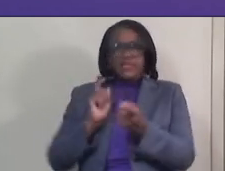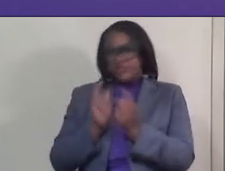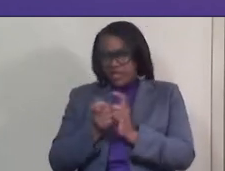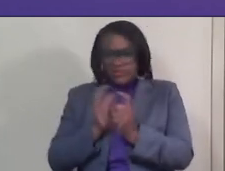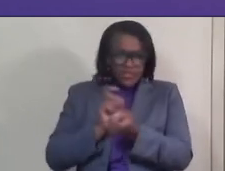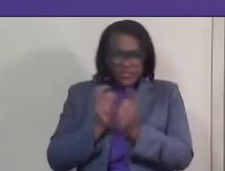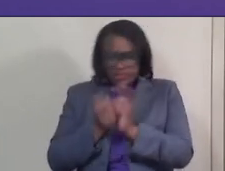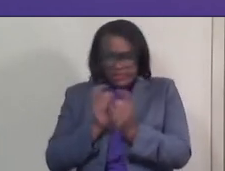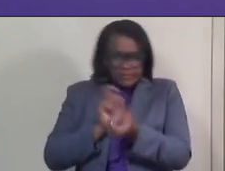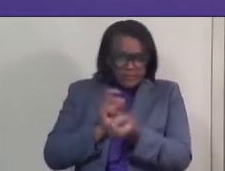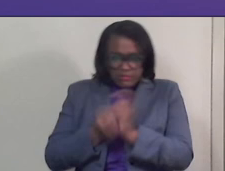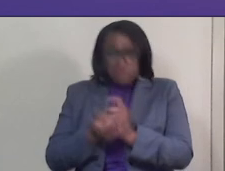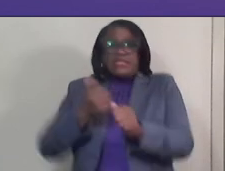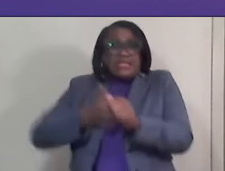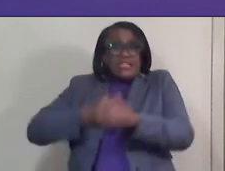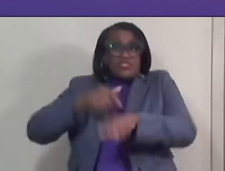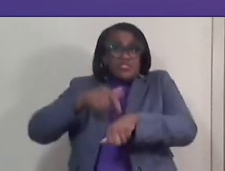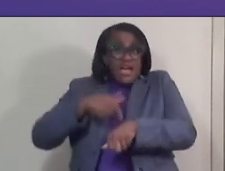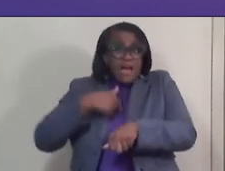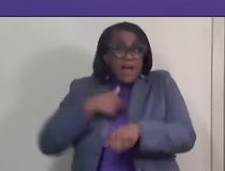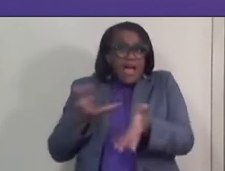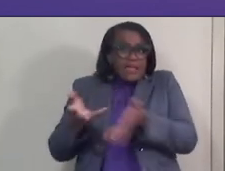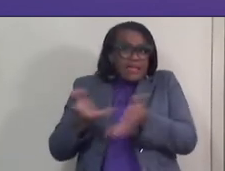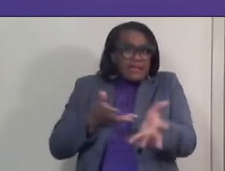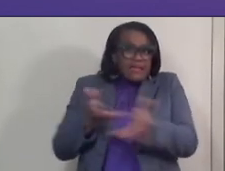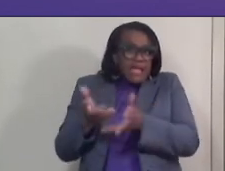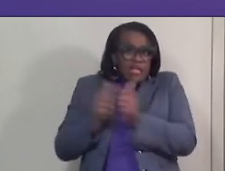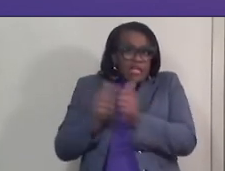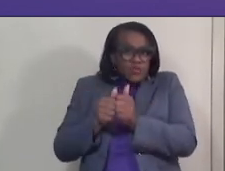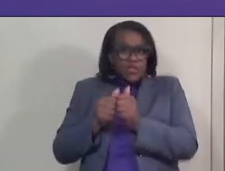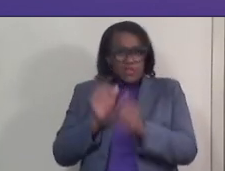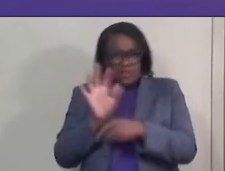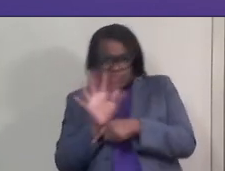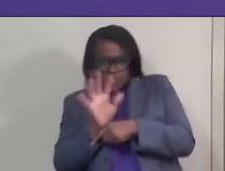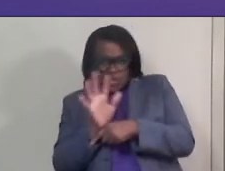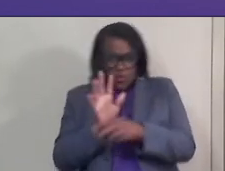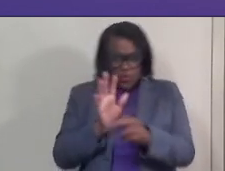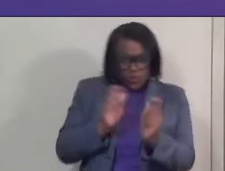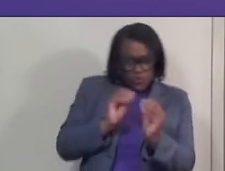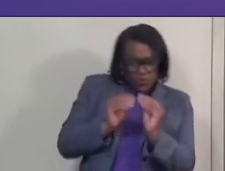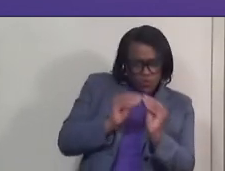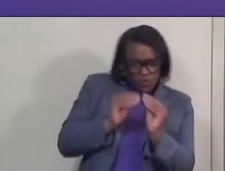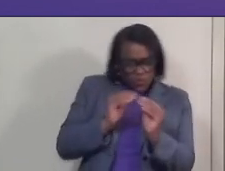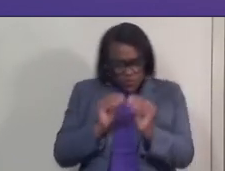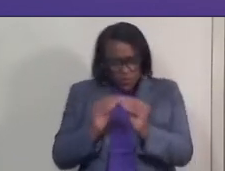each time I engage with the material also speaks to me